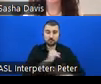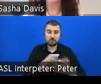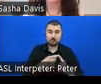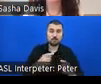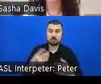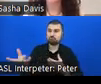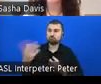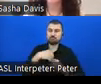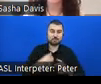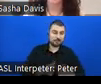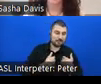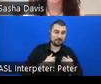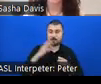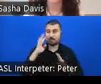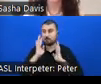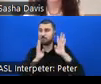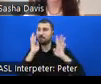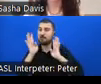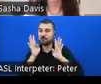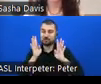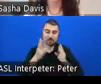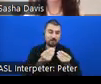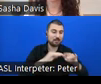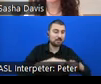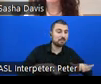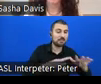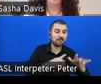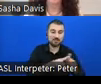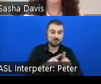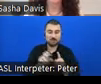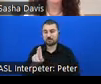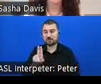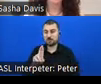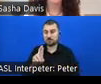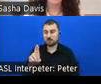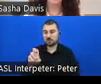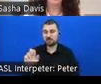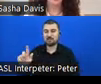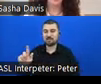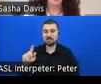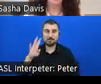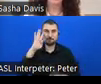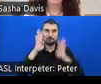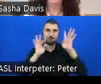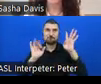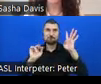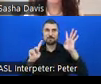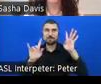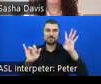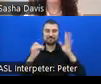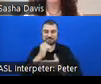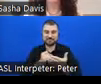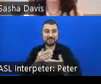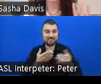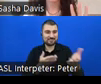He recorded landscapes, but also his very surreal fantasy drawings. And this is